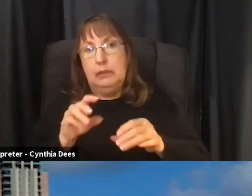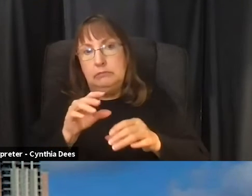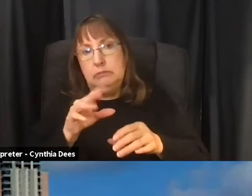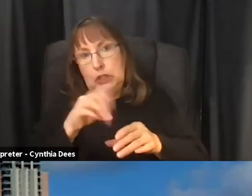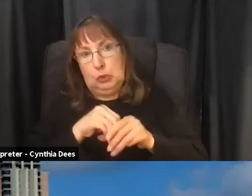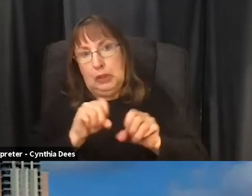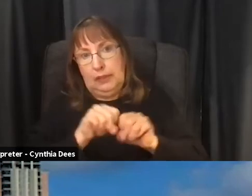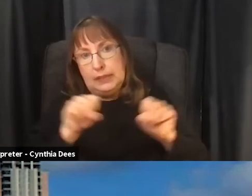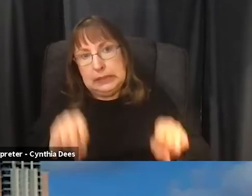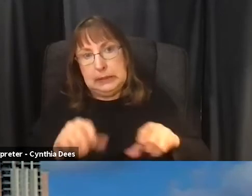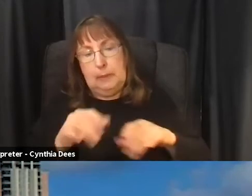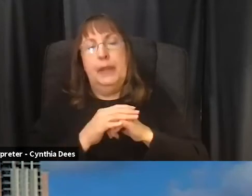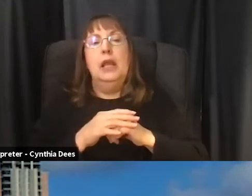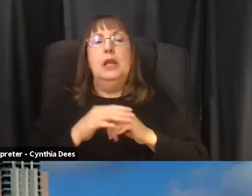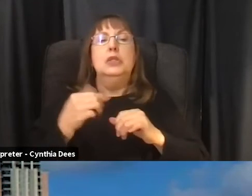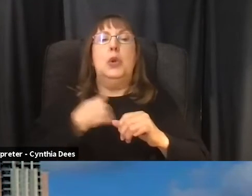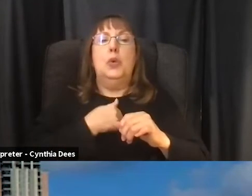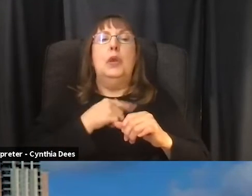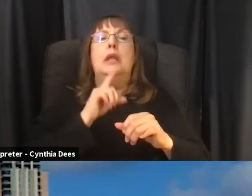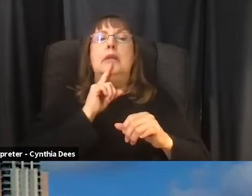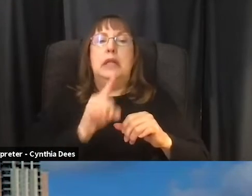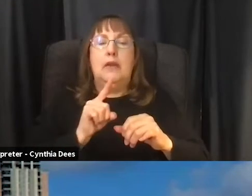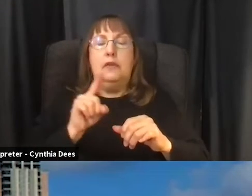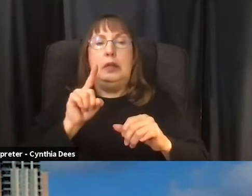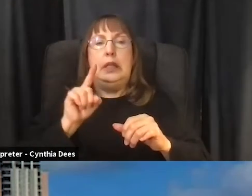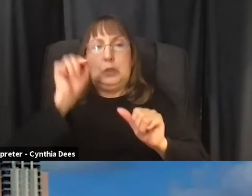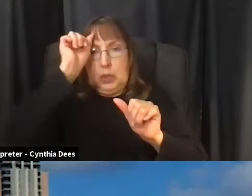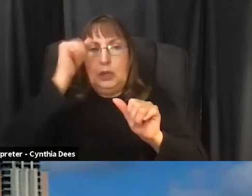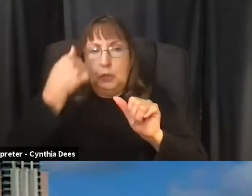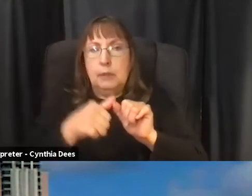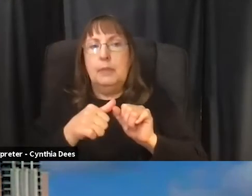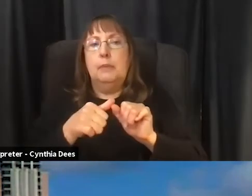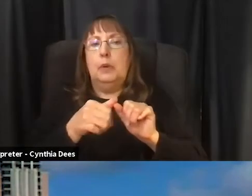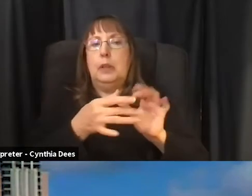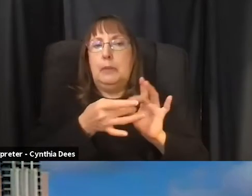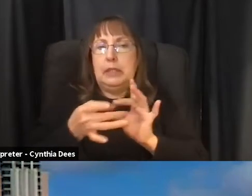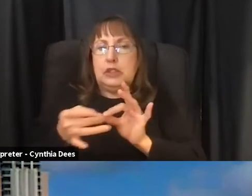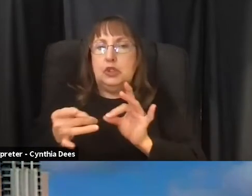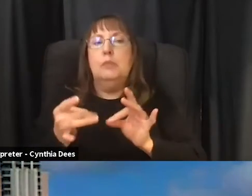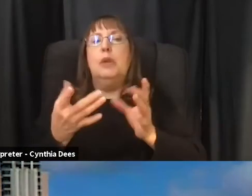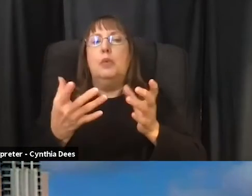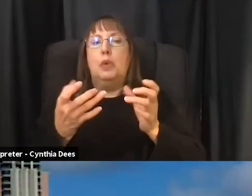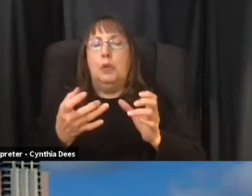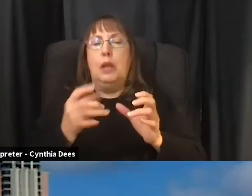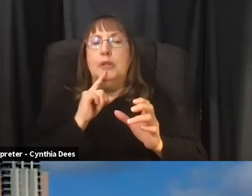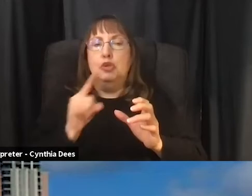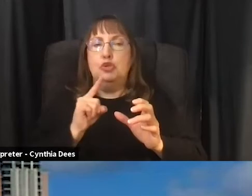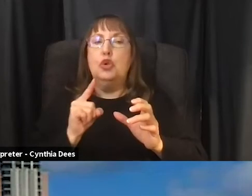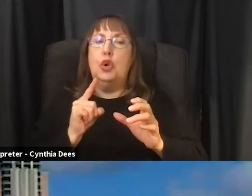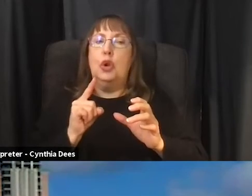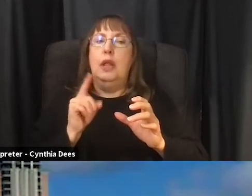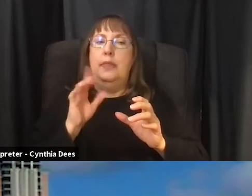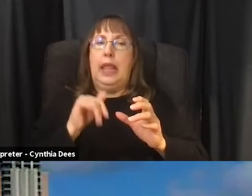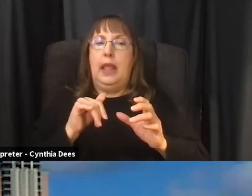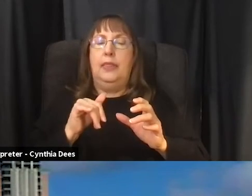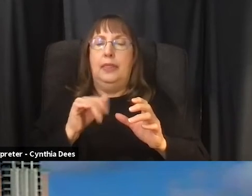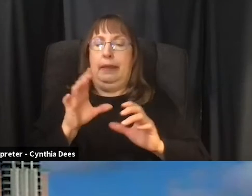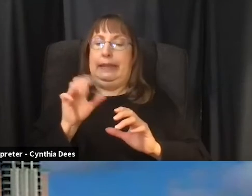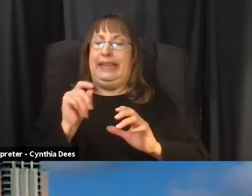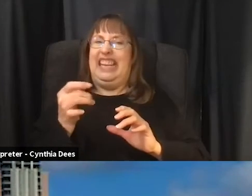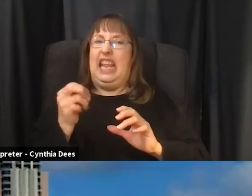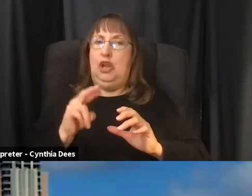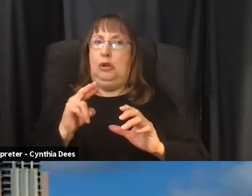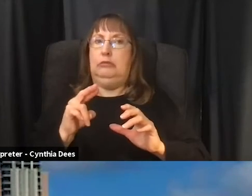we're definitely mindful of messaging, but we also want to make sure that the container that we put that message in is